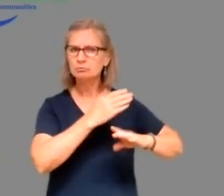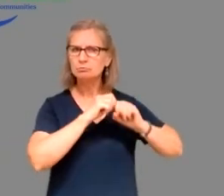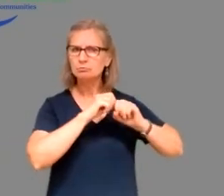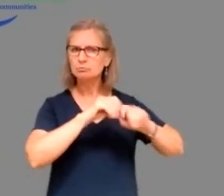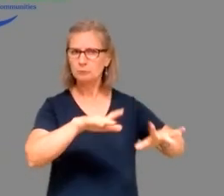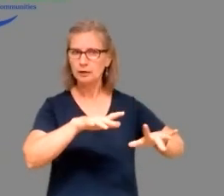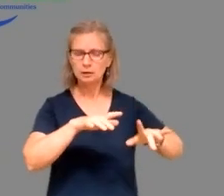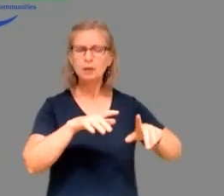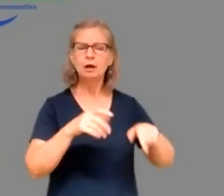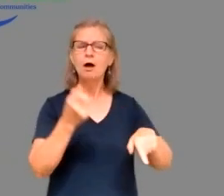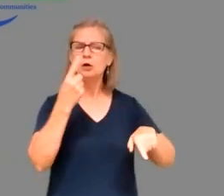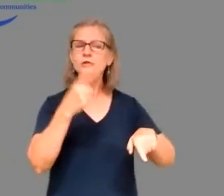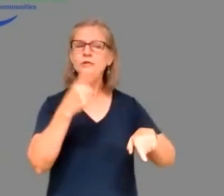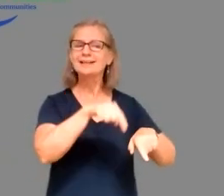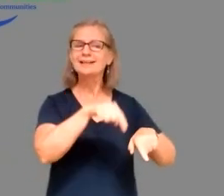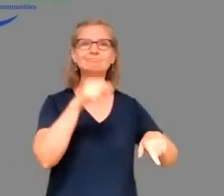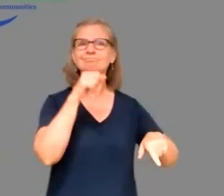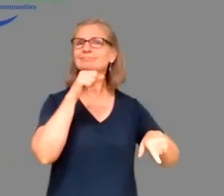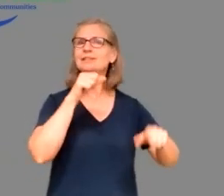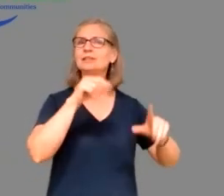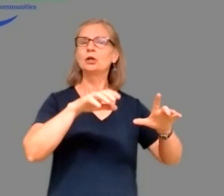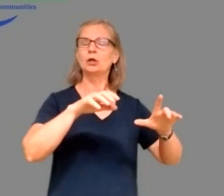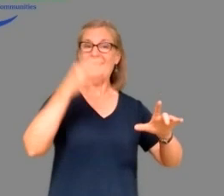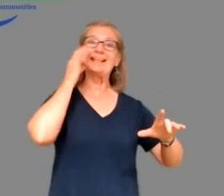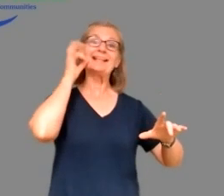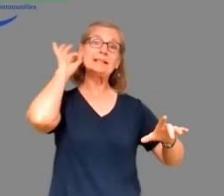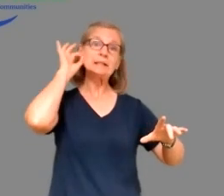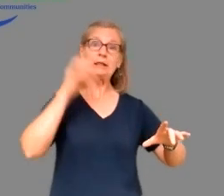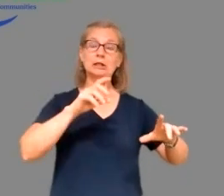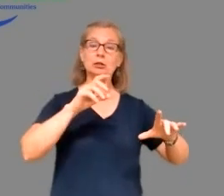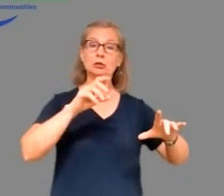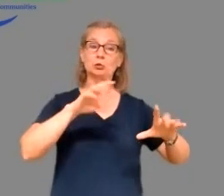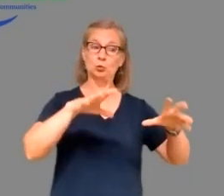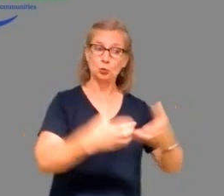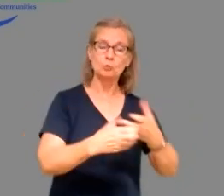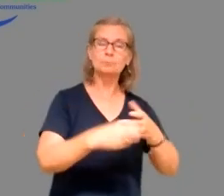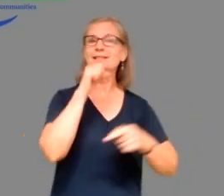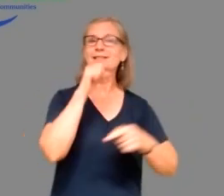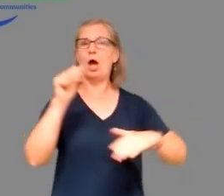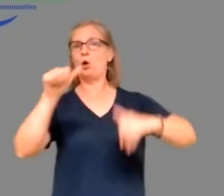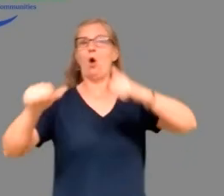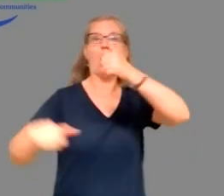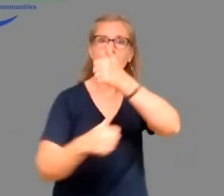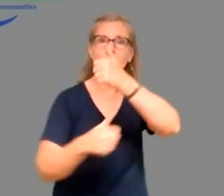have sovereignty, state gaming commission regulations require a safe environment for patrons and employees.